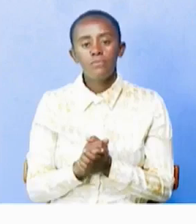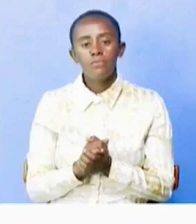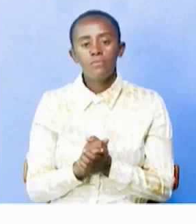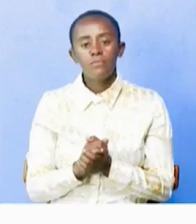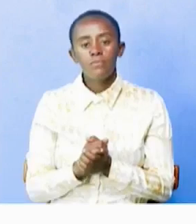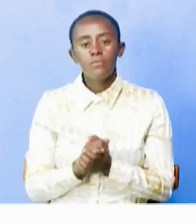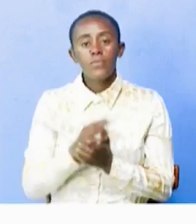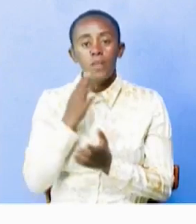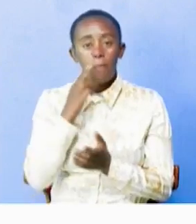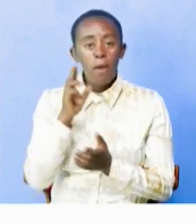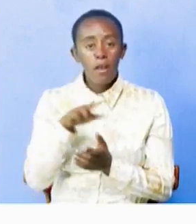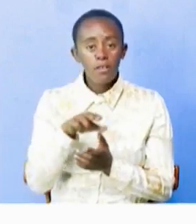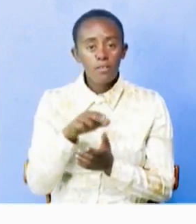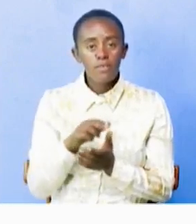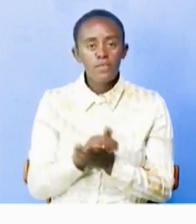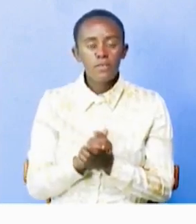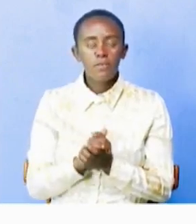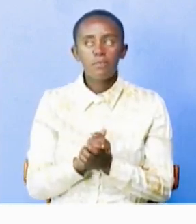Imperatives